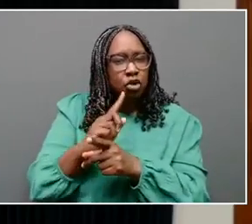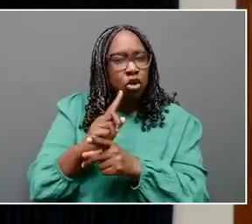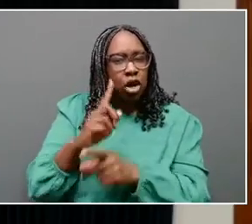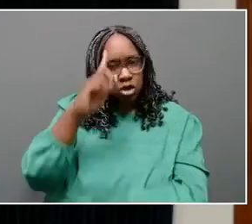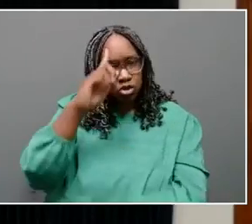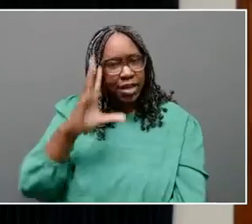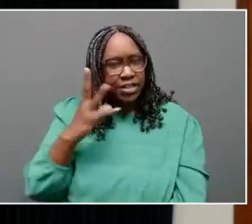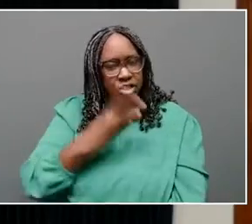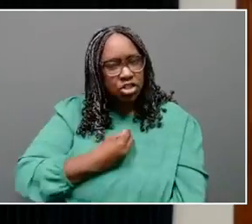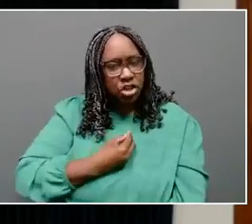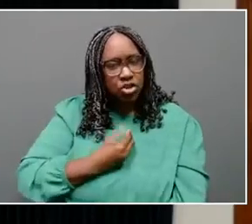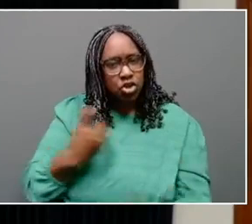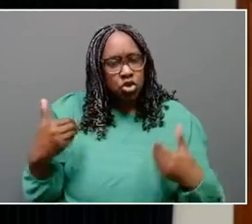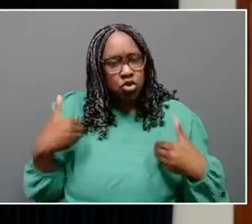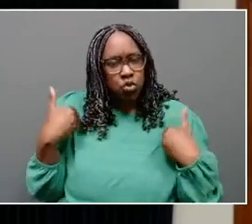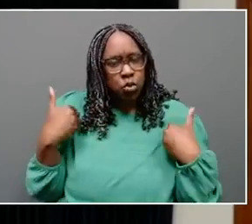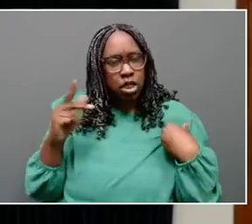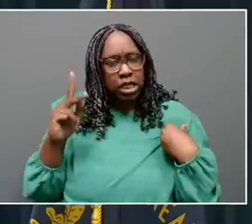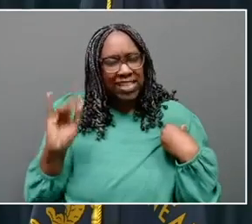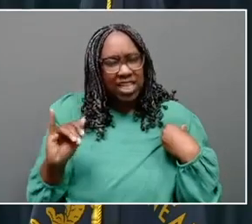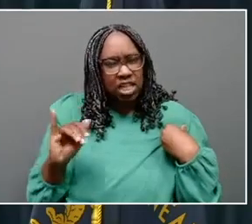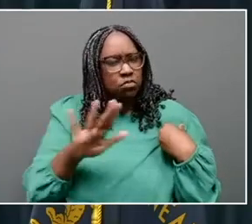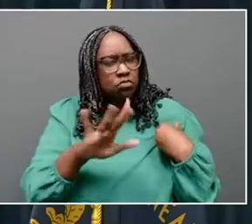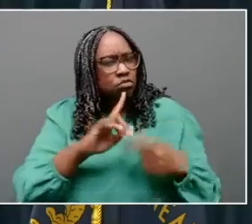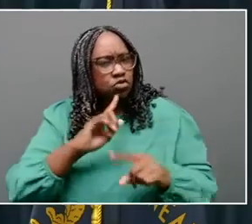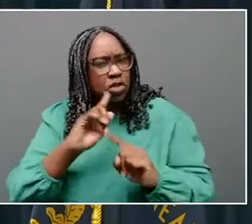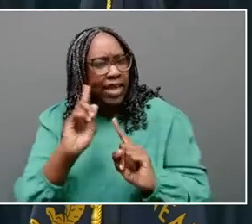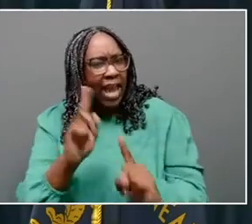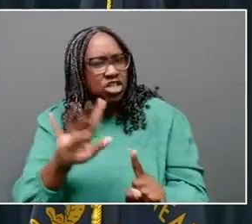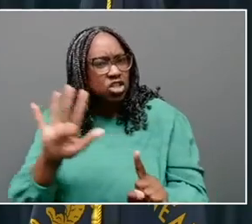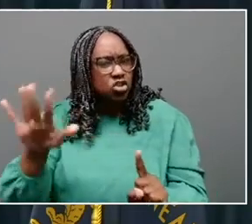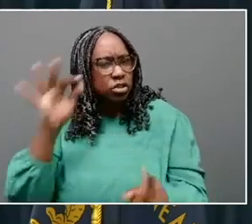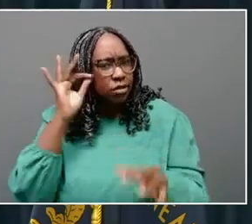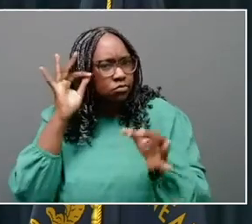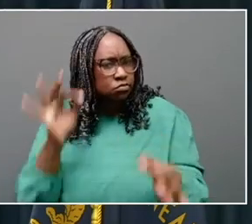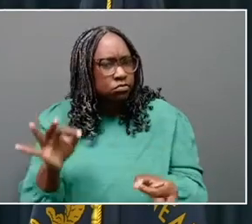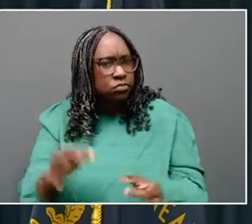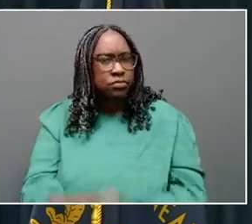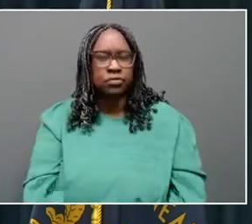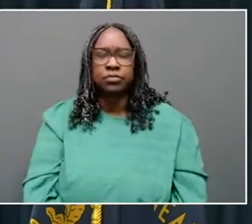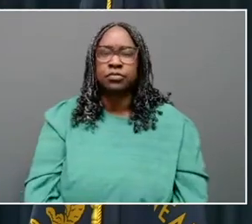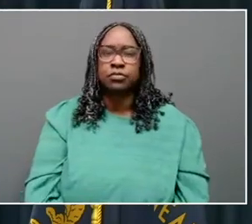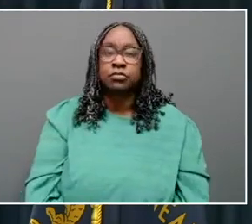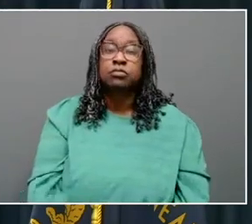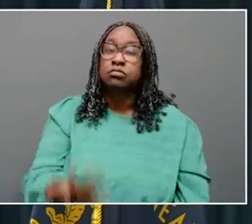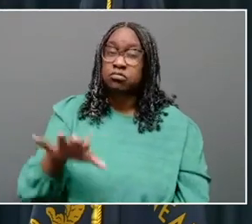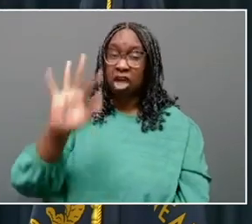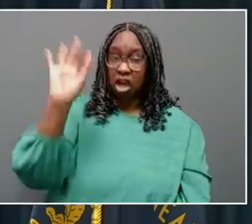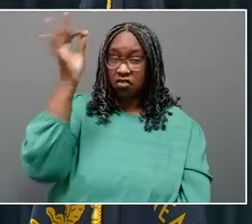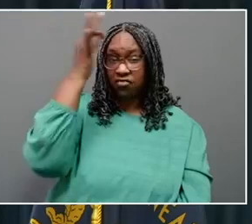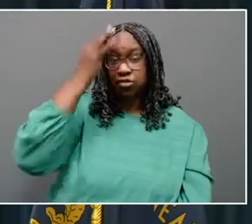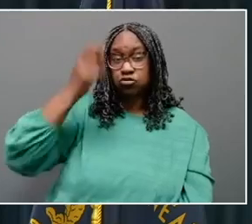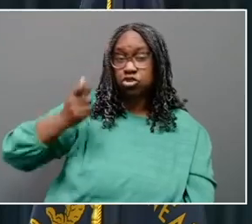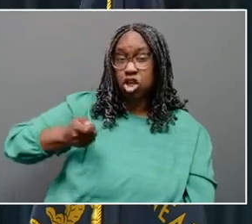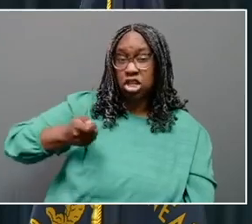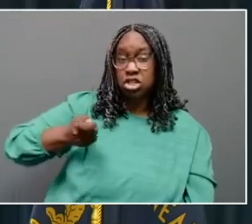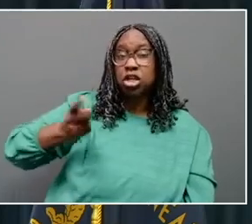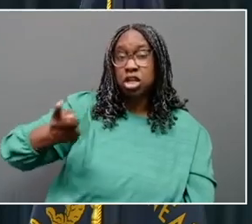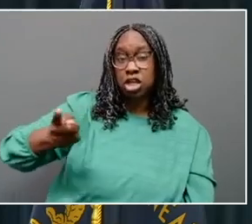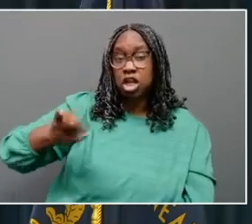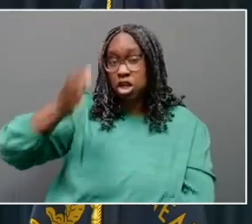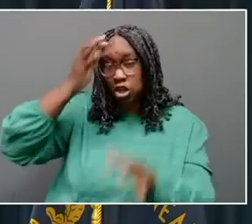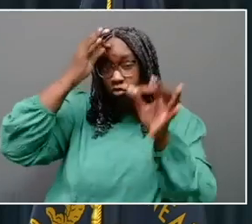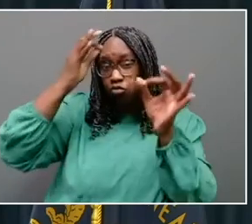just wanted to get your reaction to that ruling. Well, the federal judge ruled what I believe,